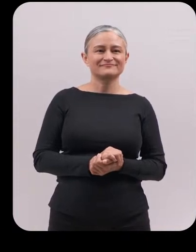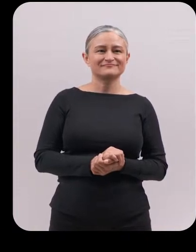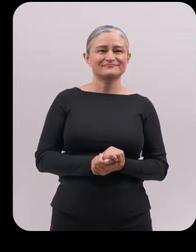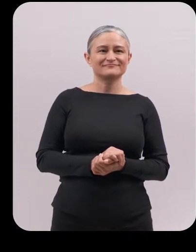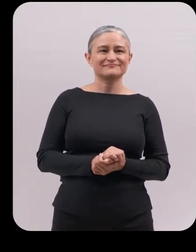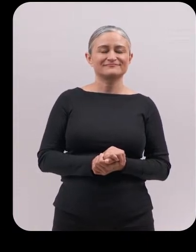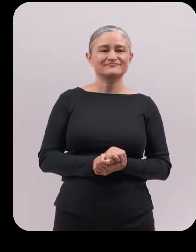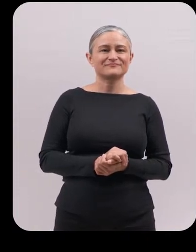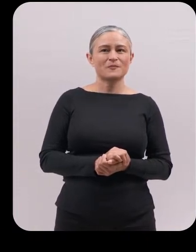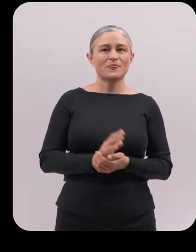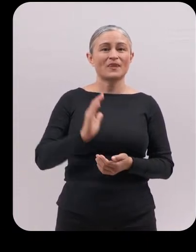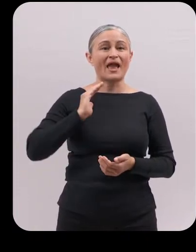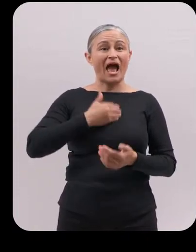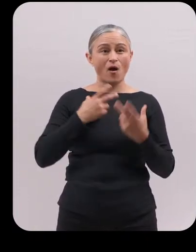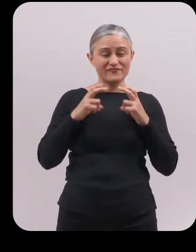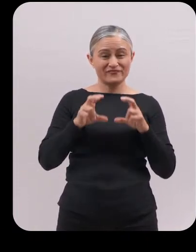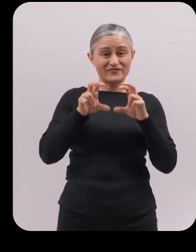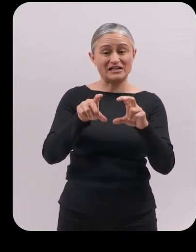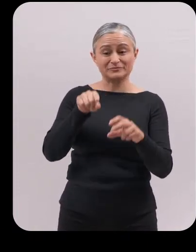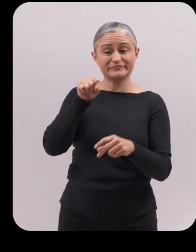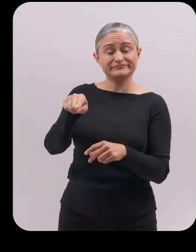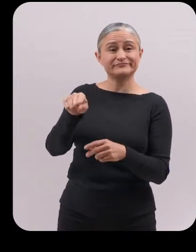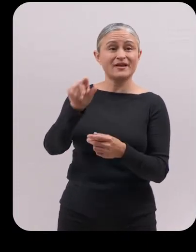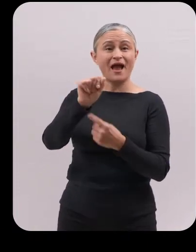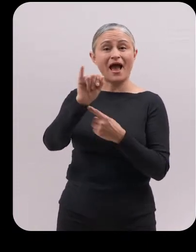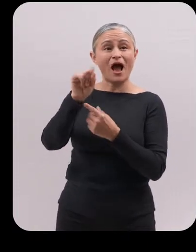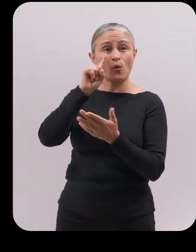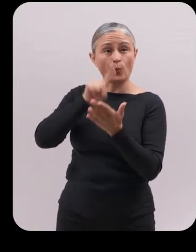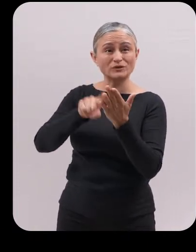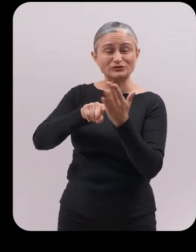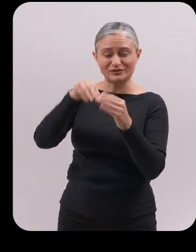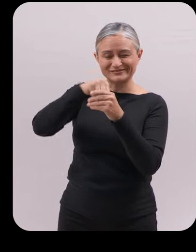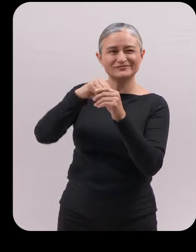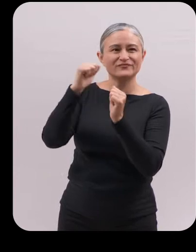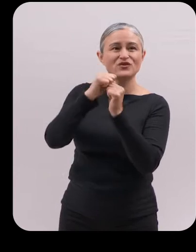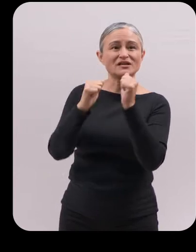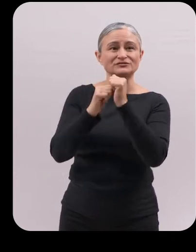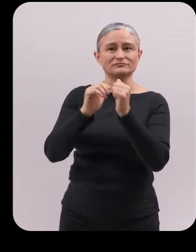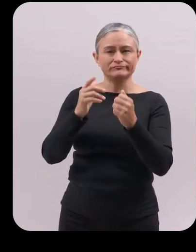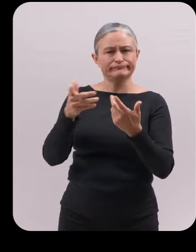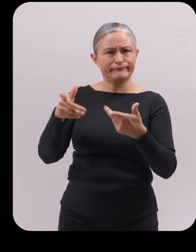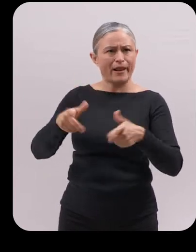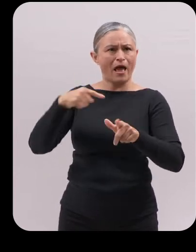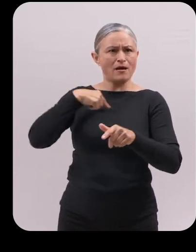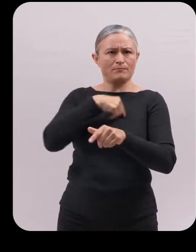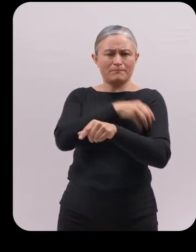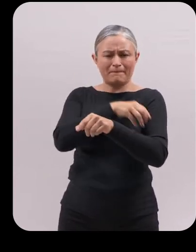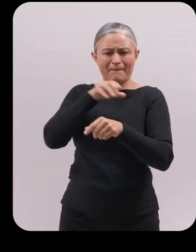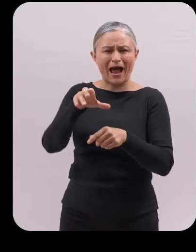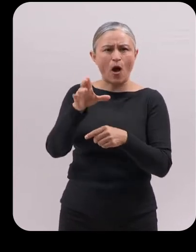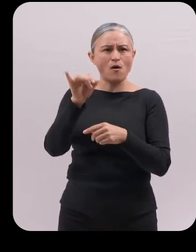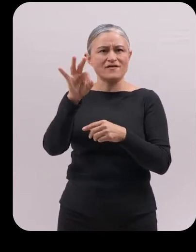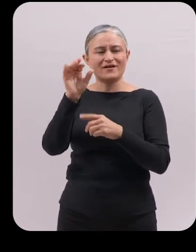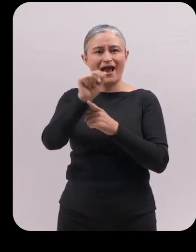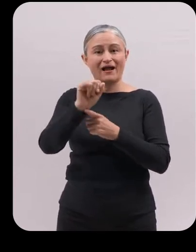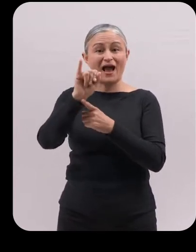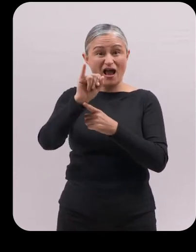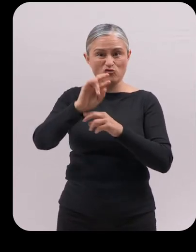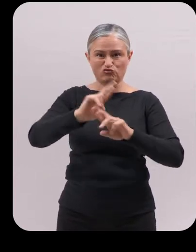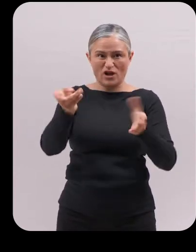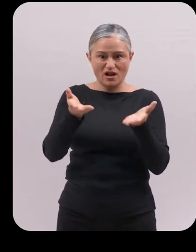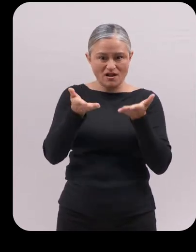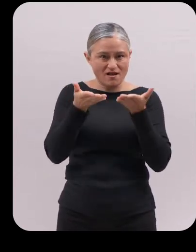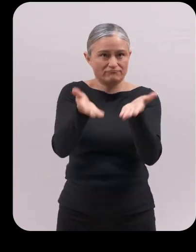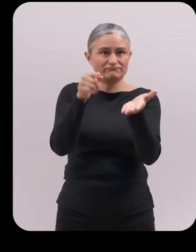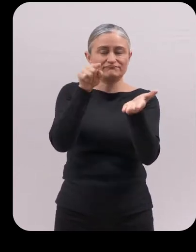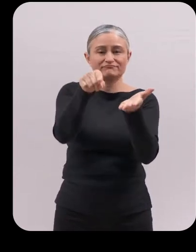Our investment in our AI research and infrastructure allows us to put the power of AI directly into your hands. We